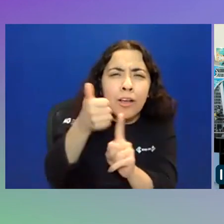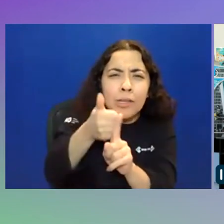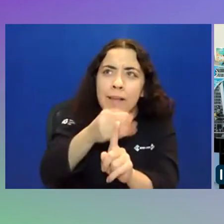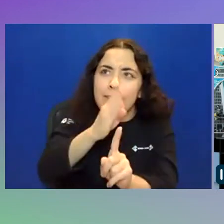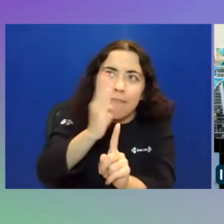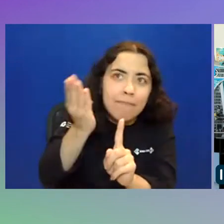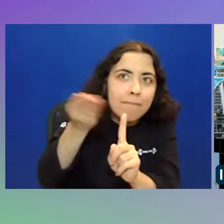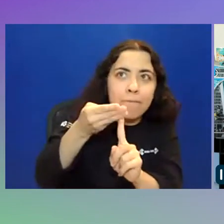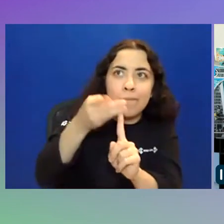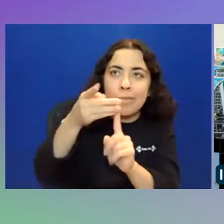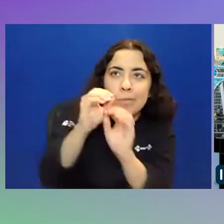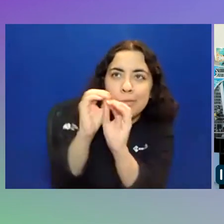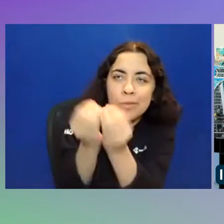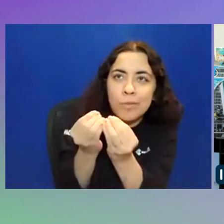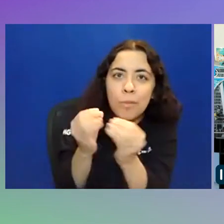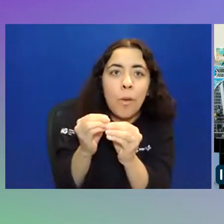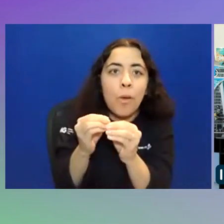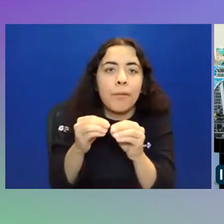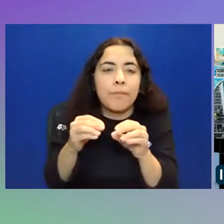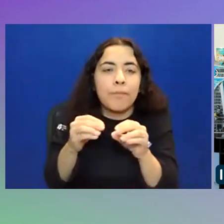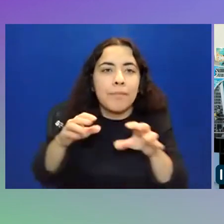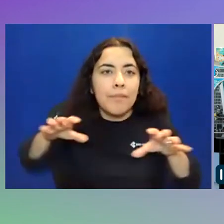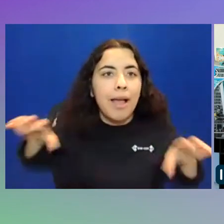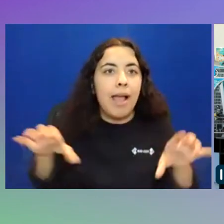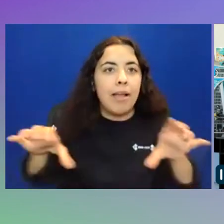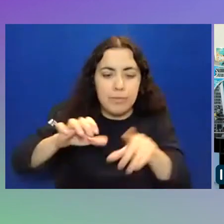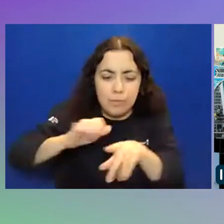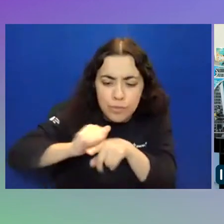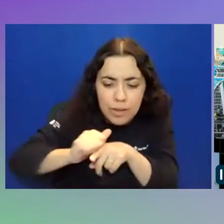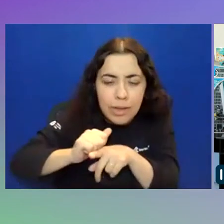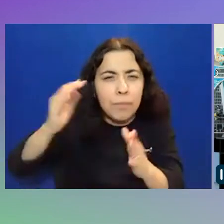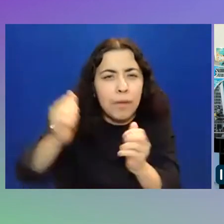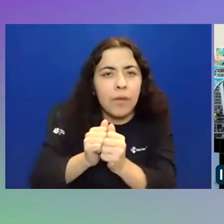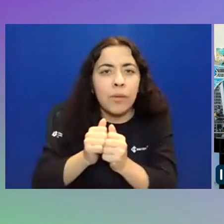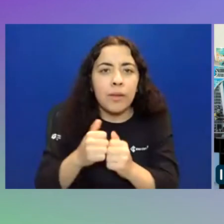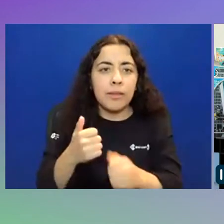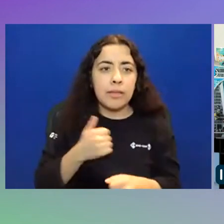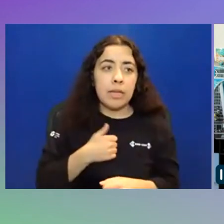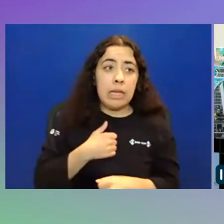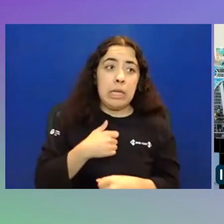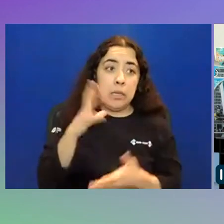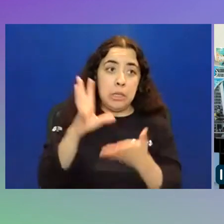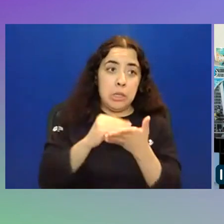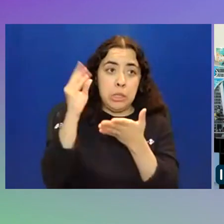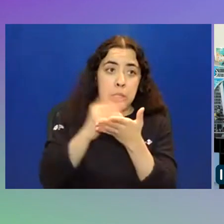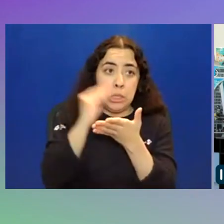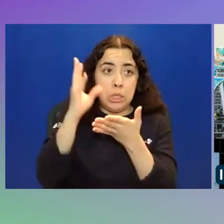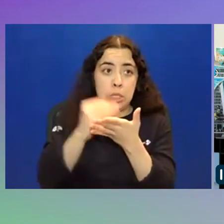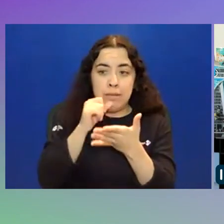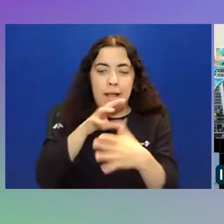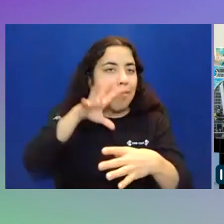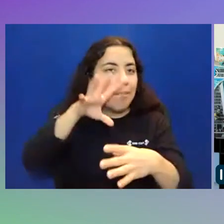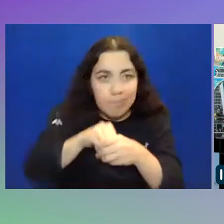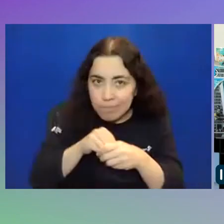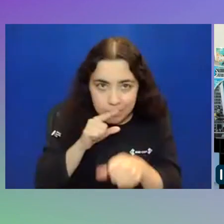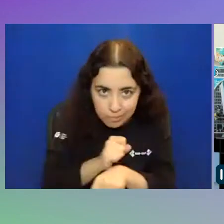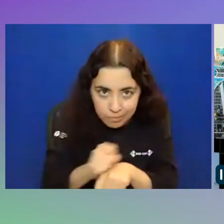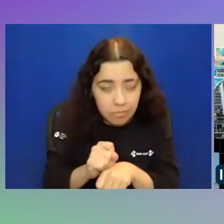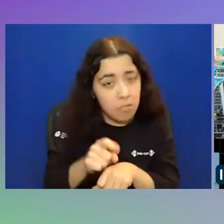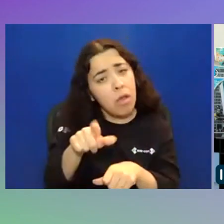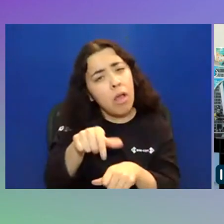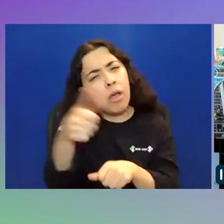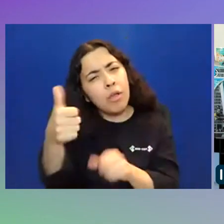active trainings versus more passive learning? And do you have any examples of active learning events that have worked